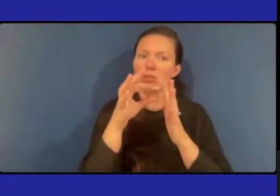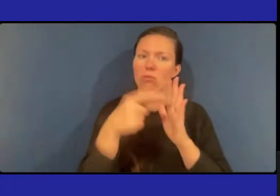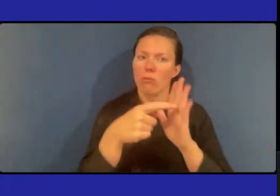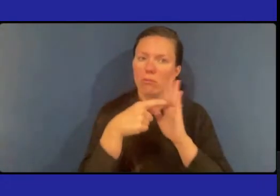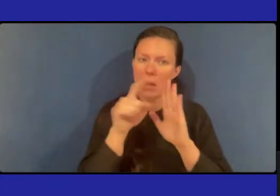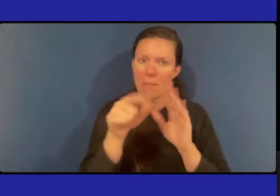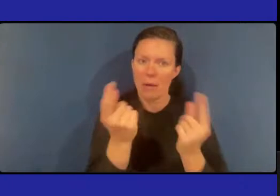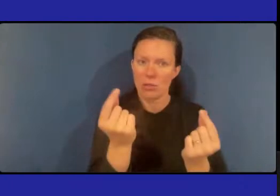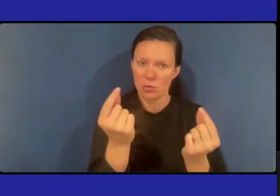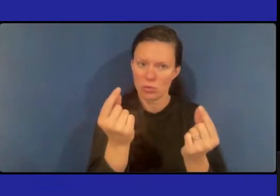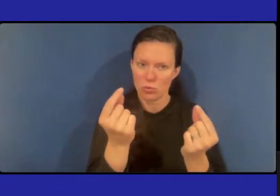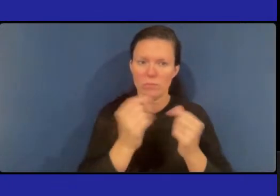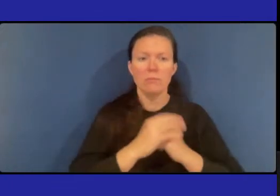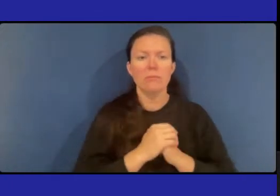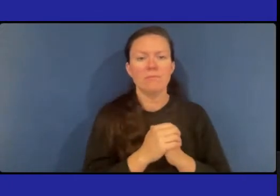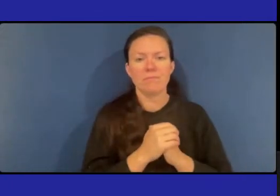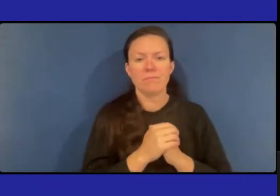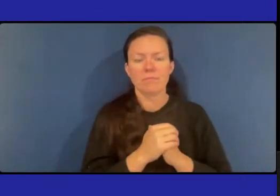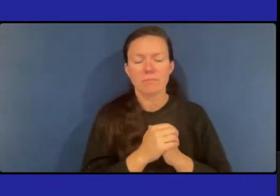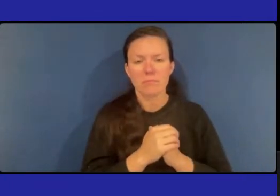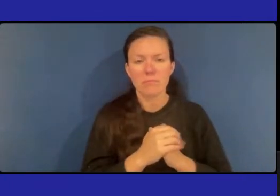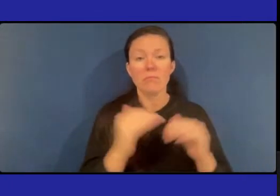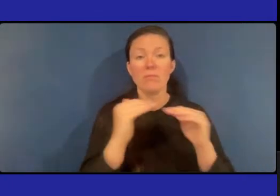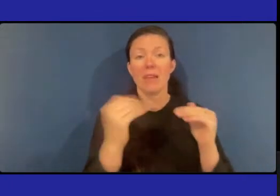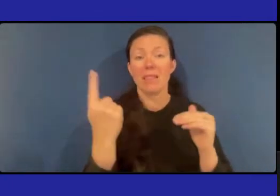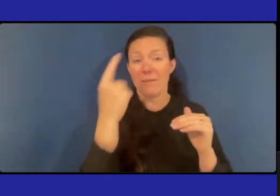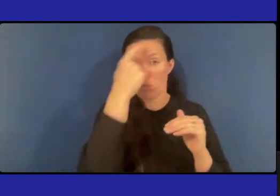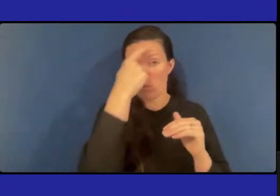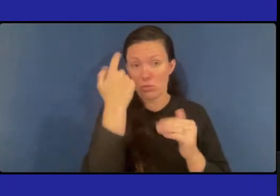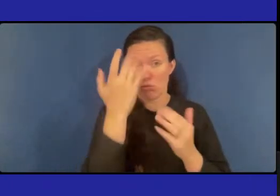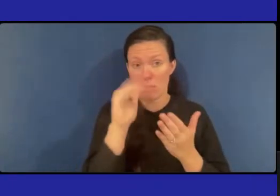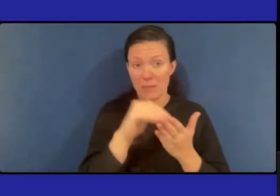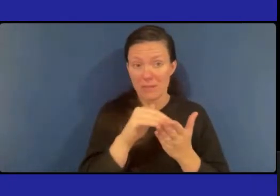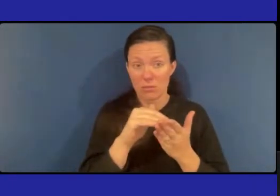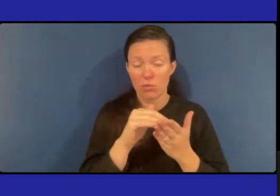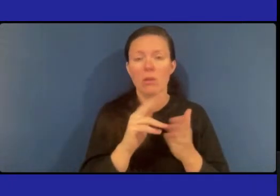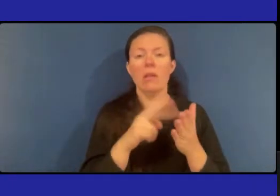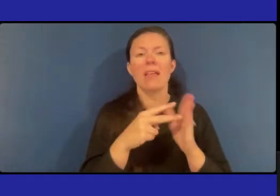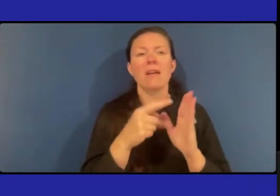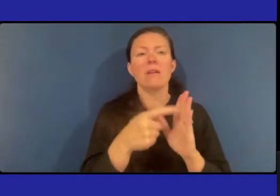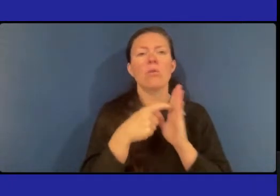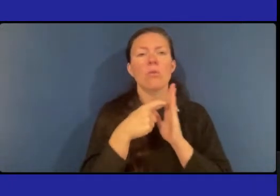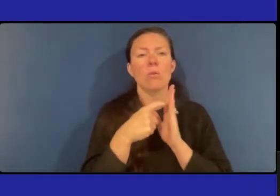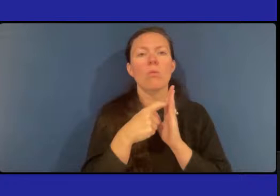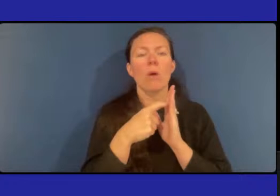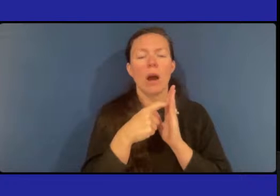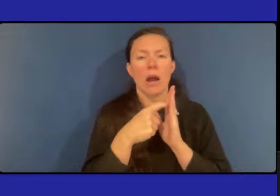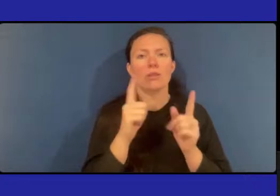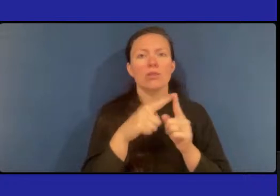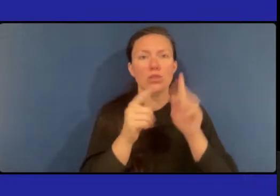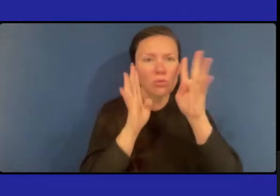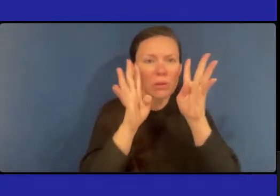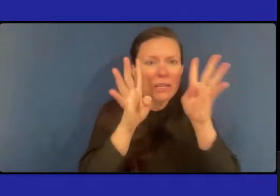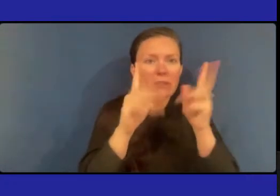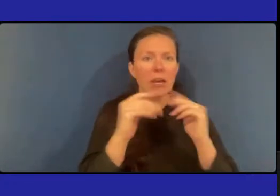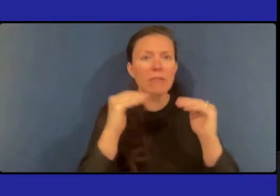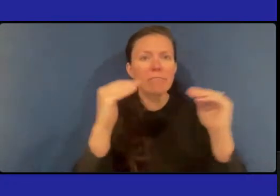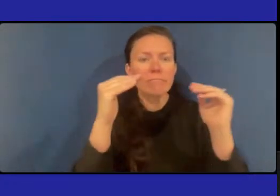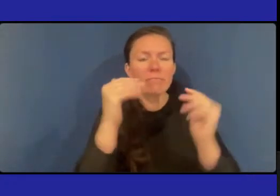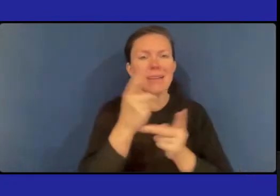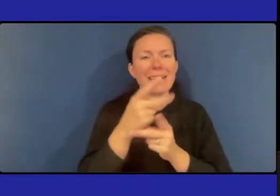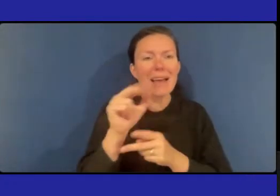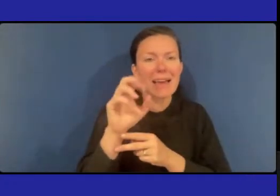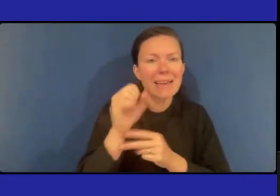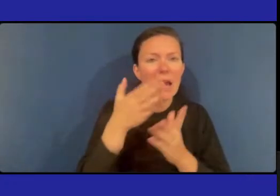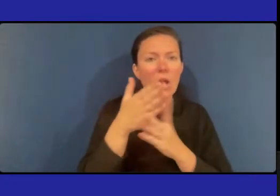by the American College of Surgeons. So our level 1 trauma centers are required to innovate and advance trauma care through